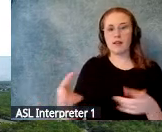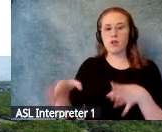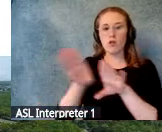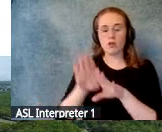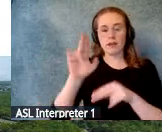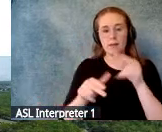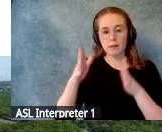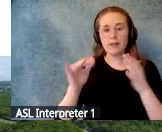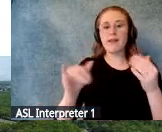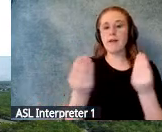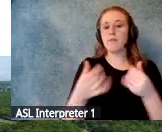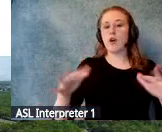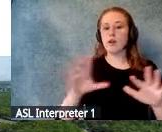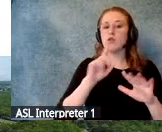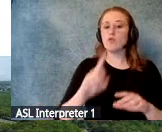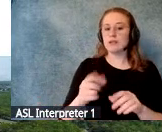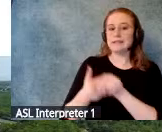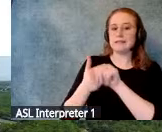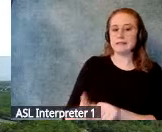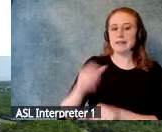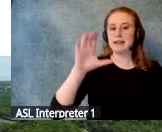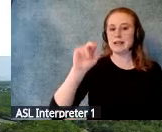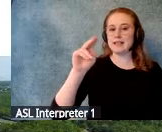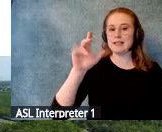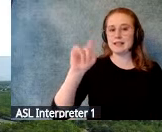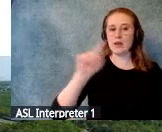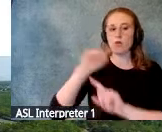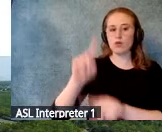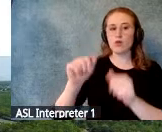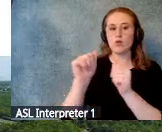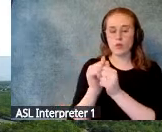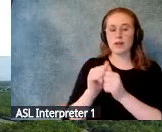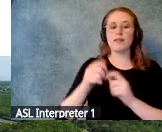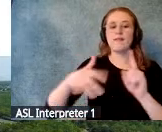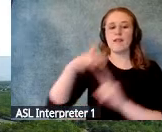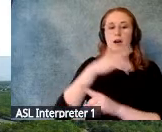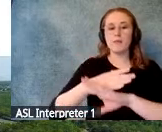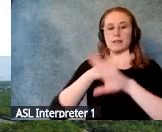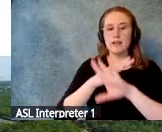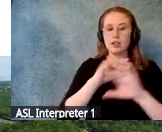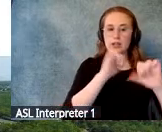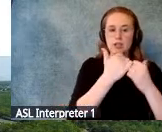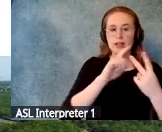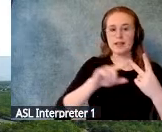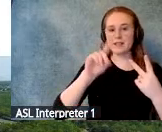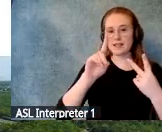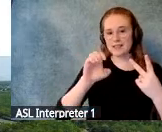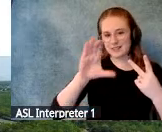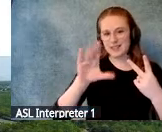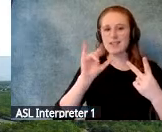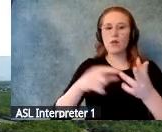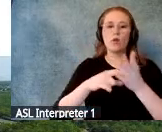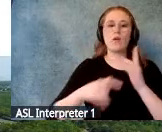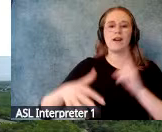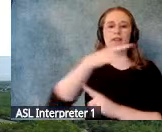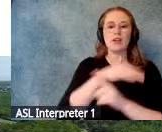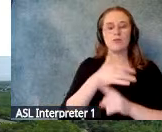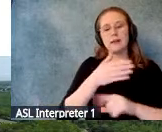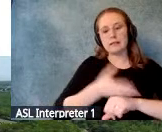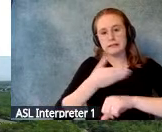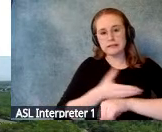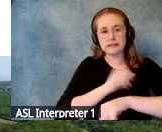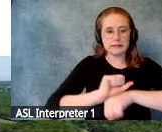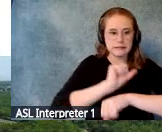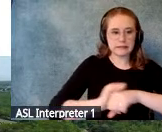has been subject to consent orders with the Environmental Protection Agency and DEC that require environmental remediation